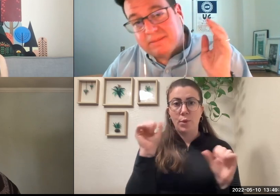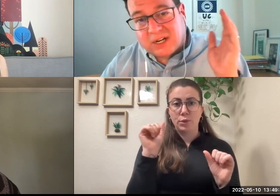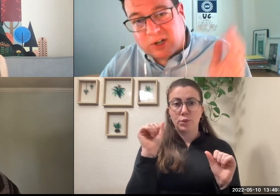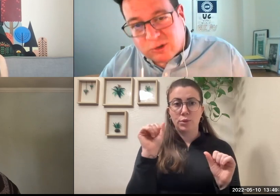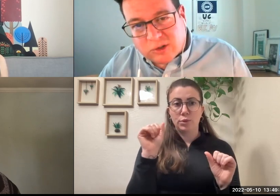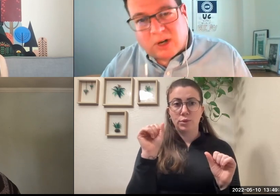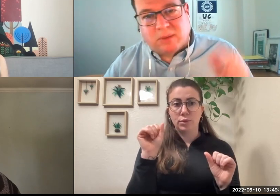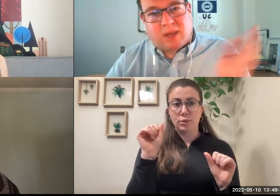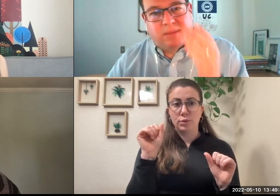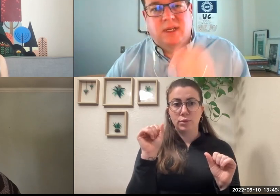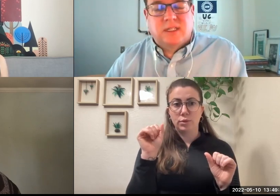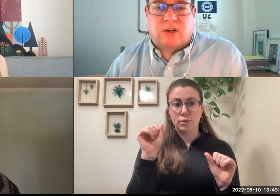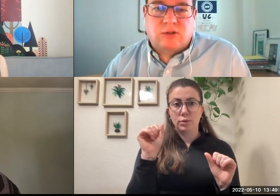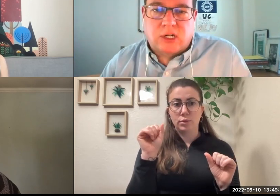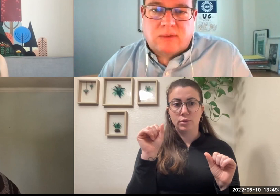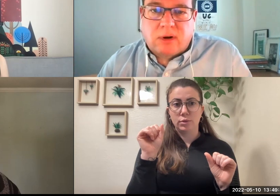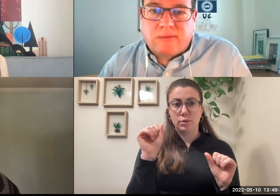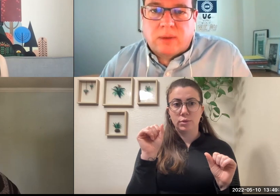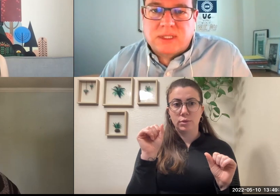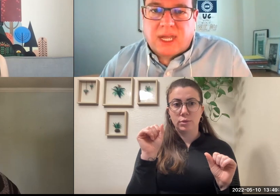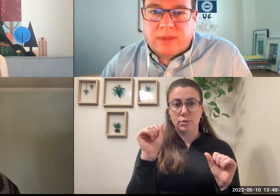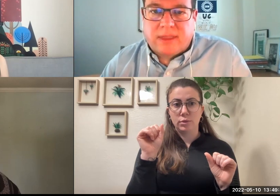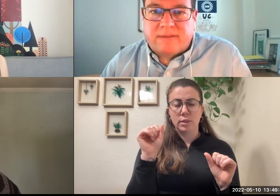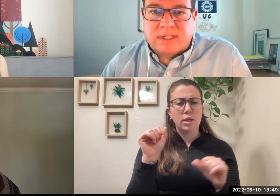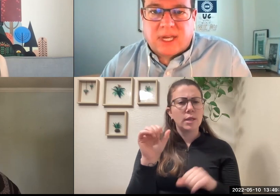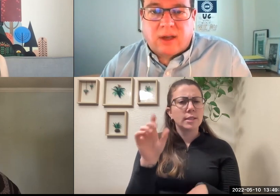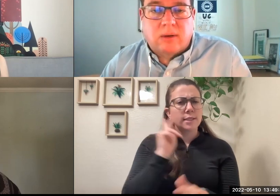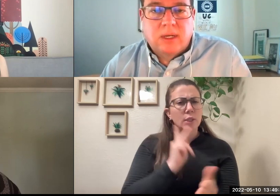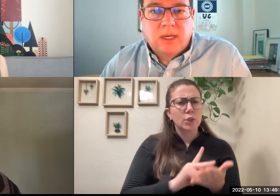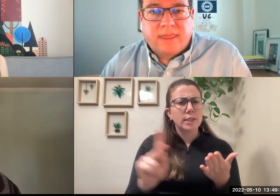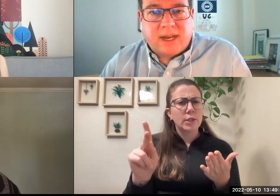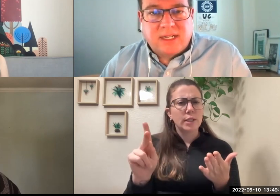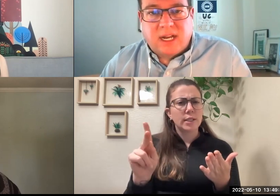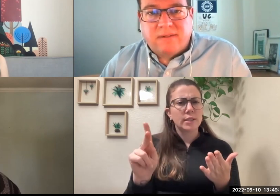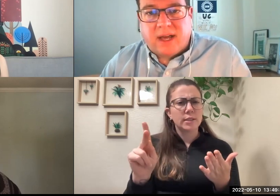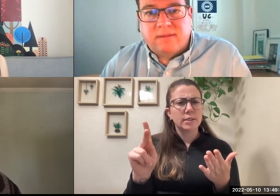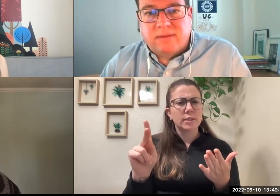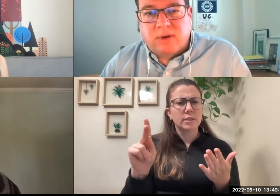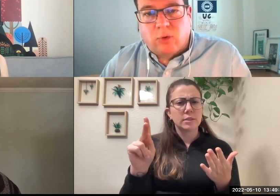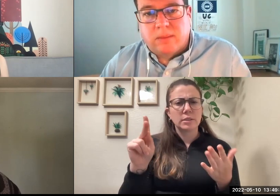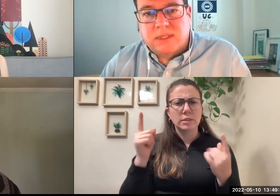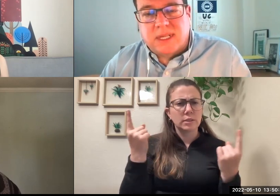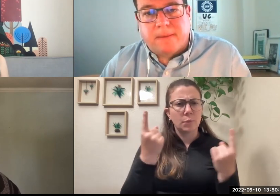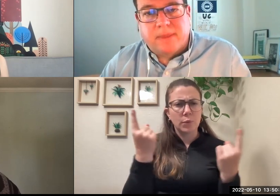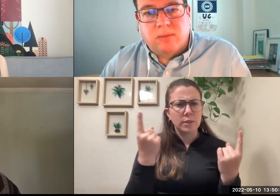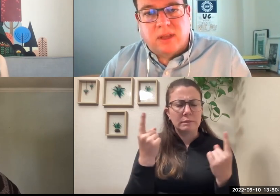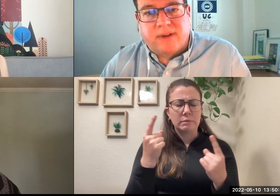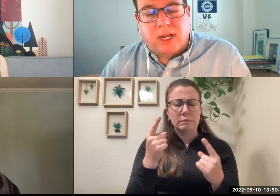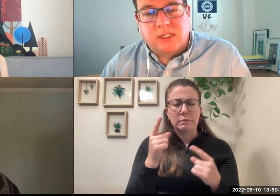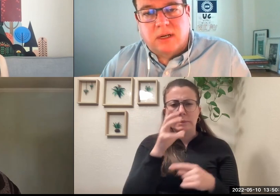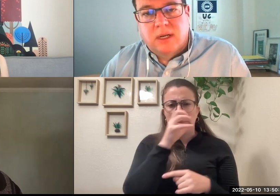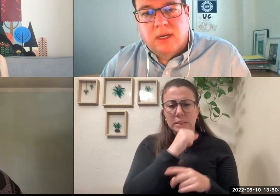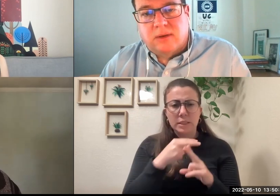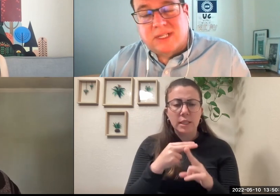or then Secretary Treasurer Trumka, became Secretary Treasurer of a reform slate within the AFL-CIO. That 1995 reform slate within